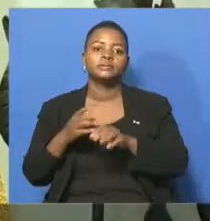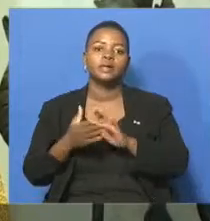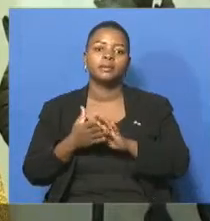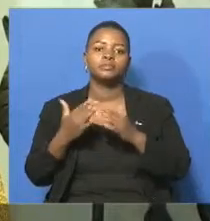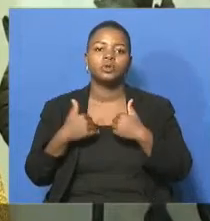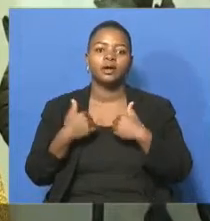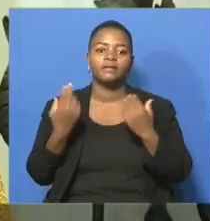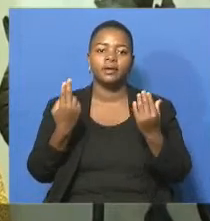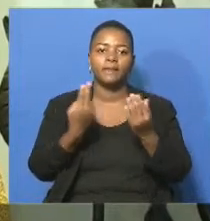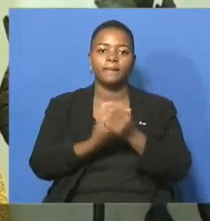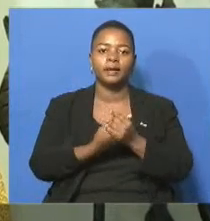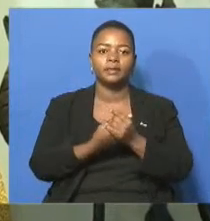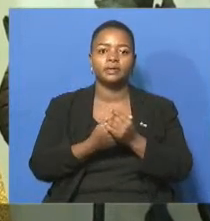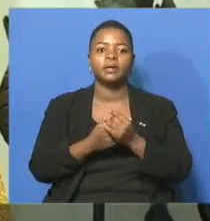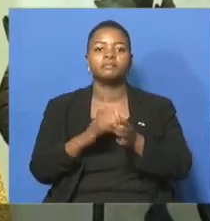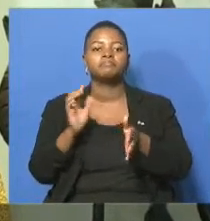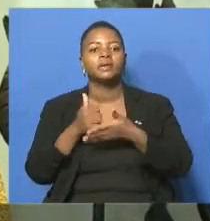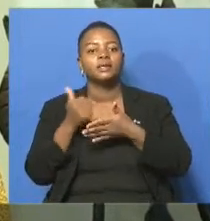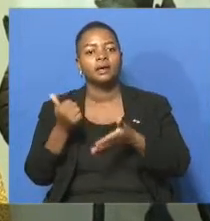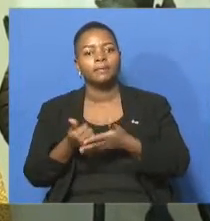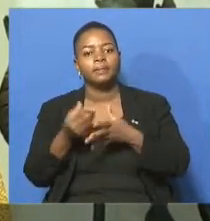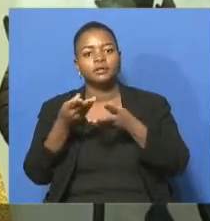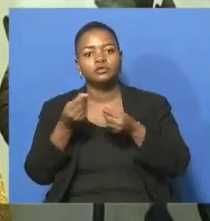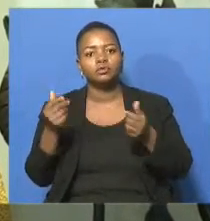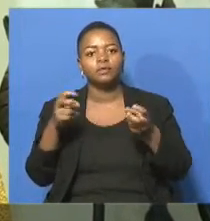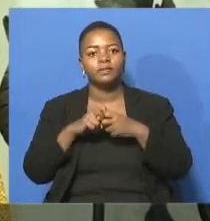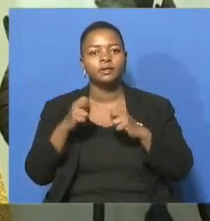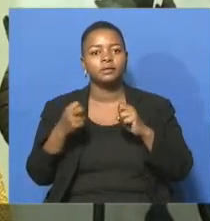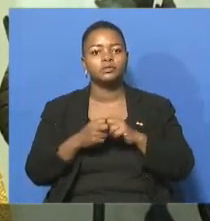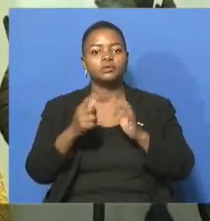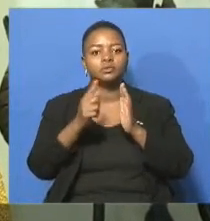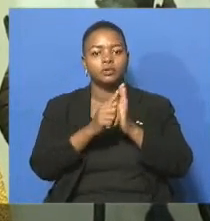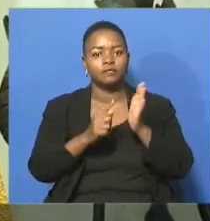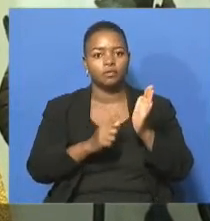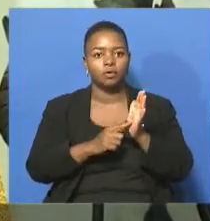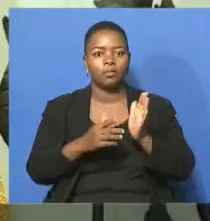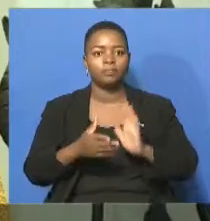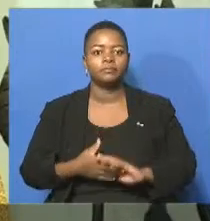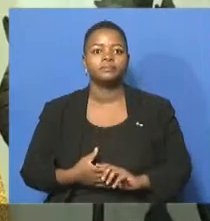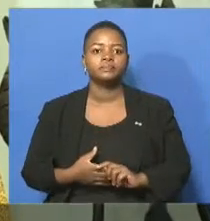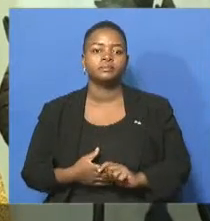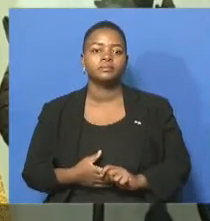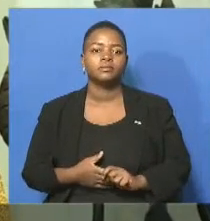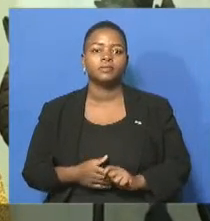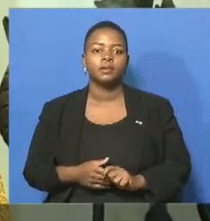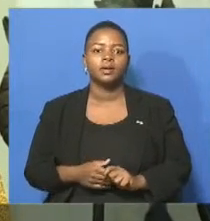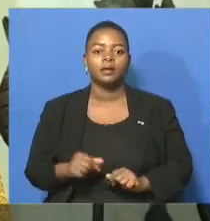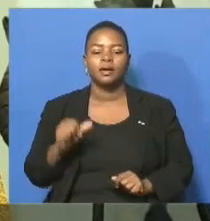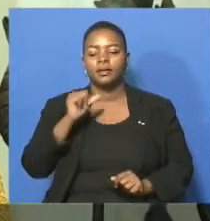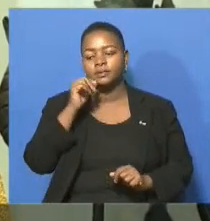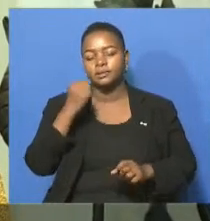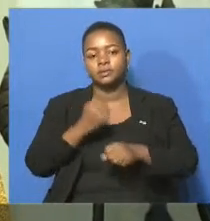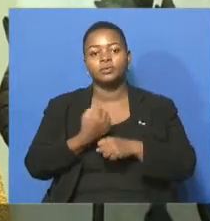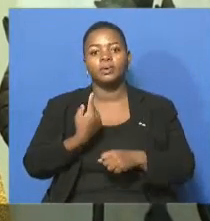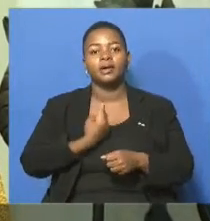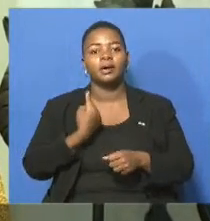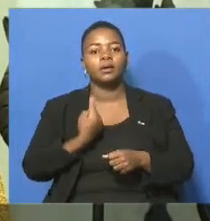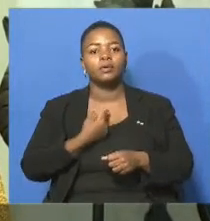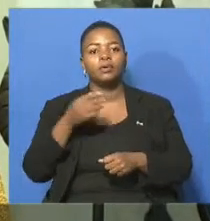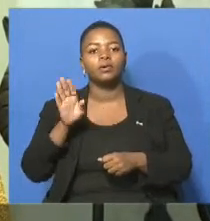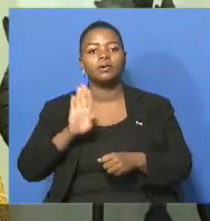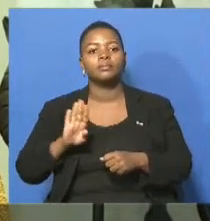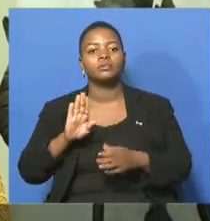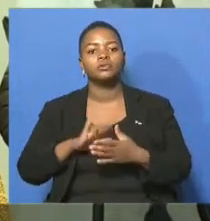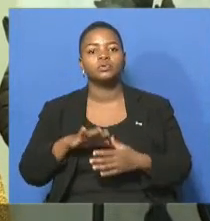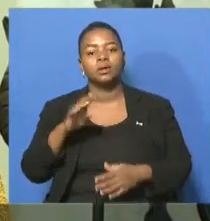partner in handling issues of law enforcement. And of course, it does not work in isolation. Botswana